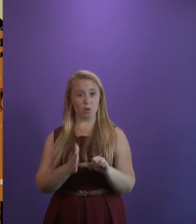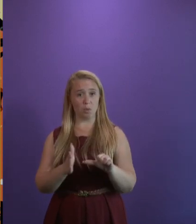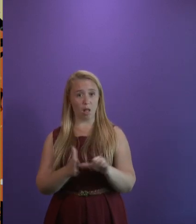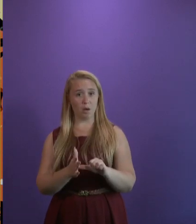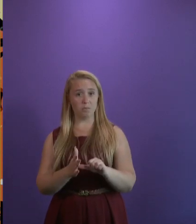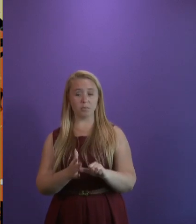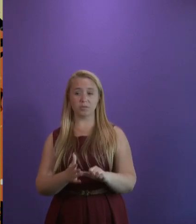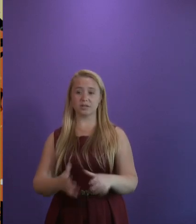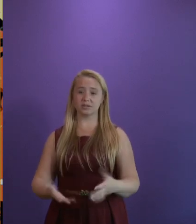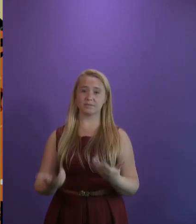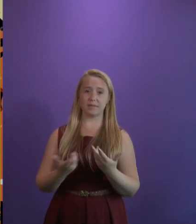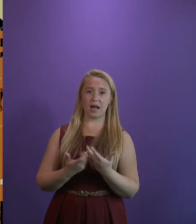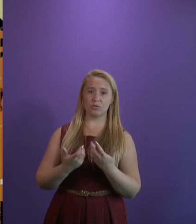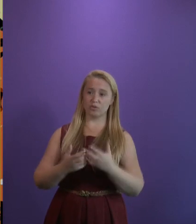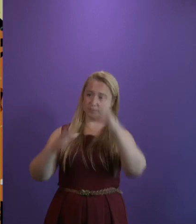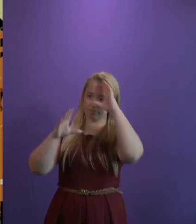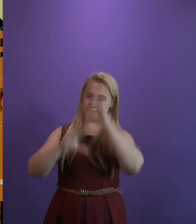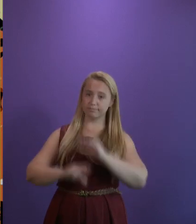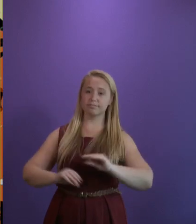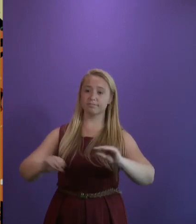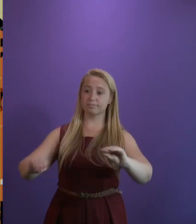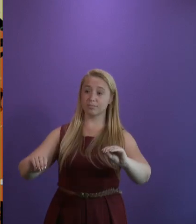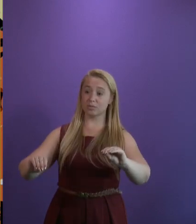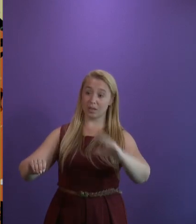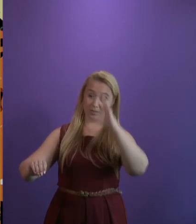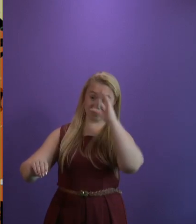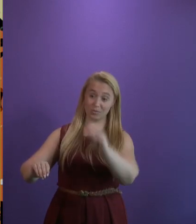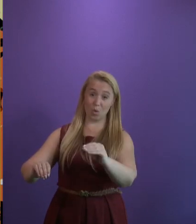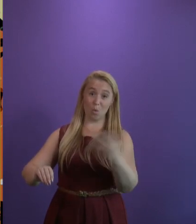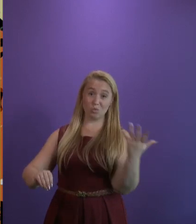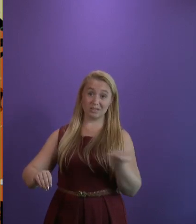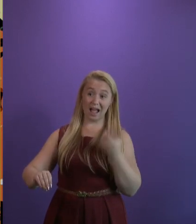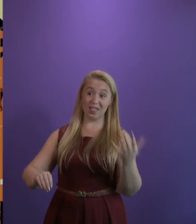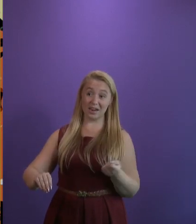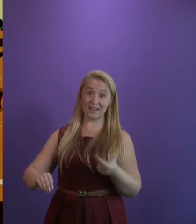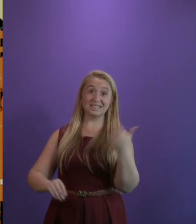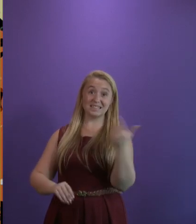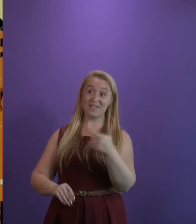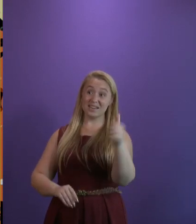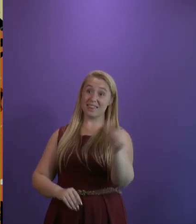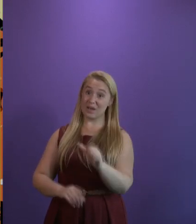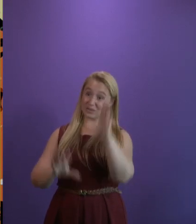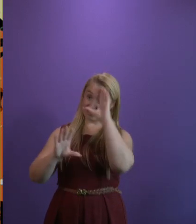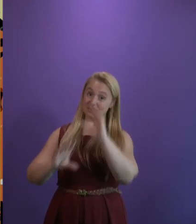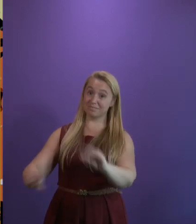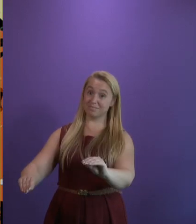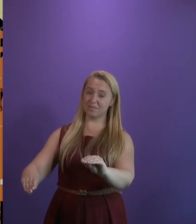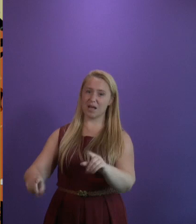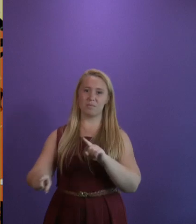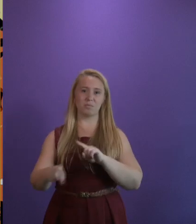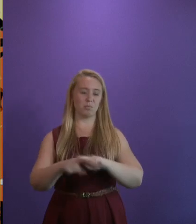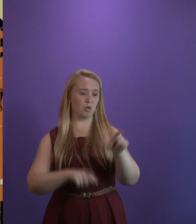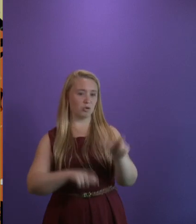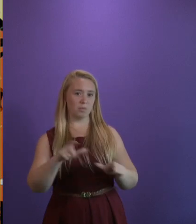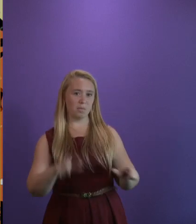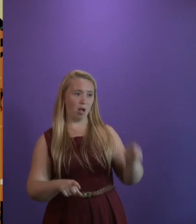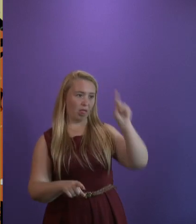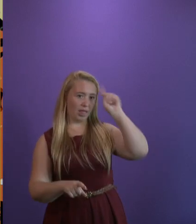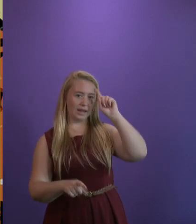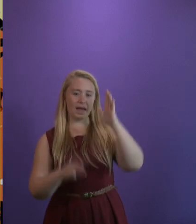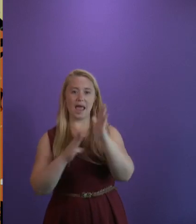know outside that that's how councillors are paid. I think people assume that councillors are getting the same salary